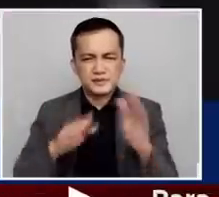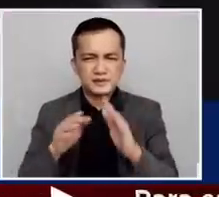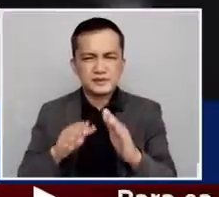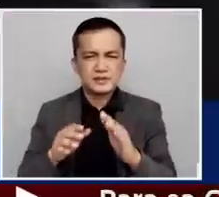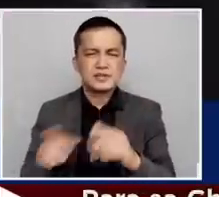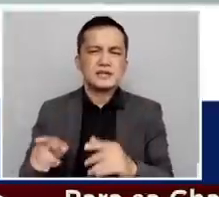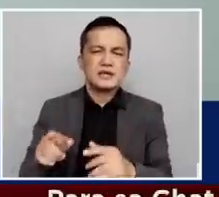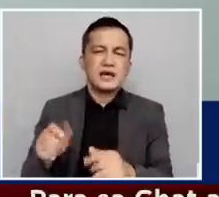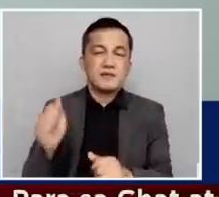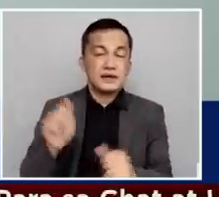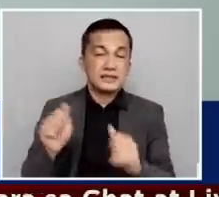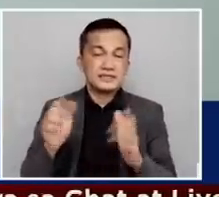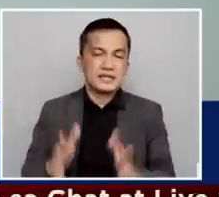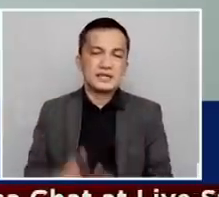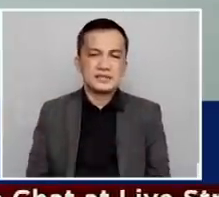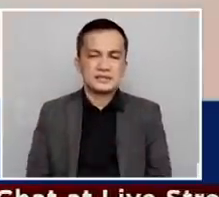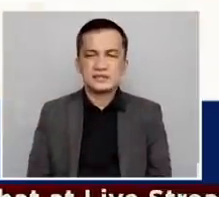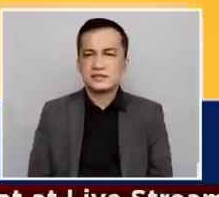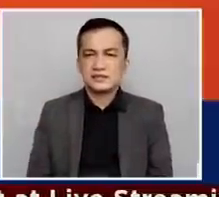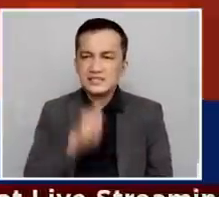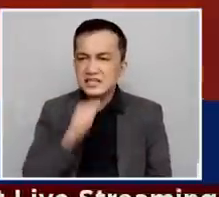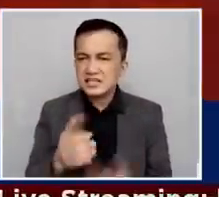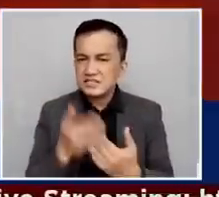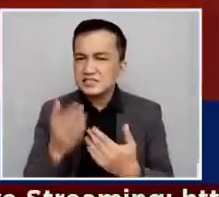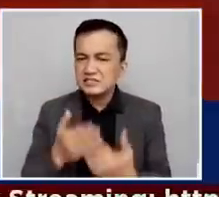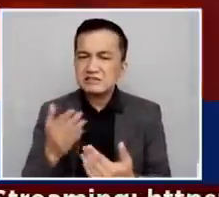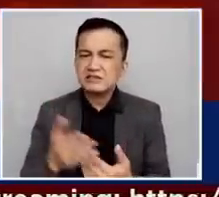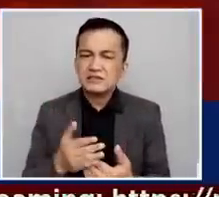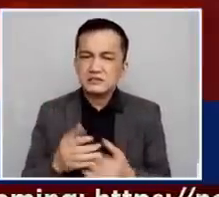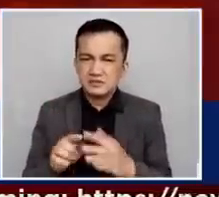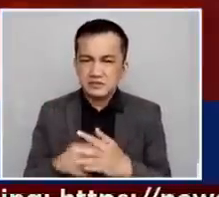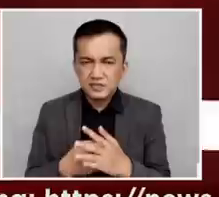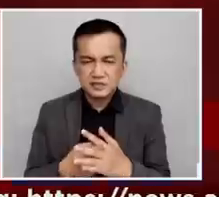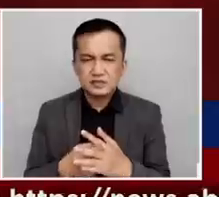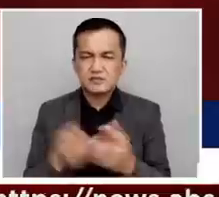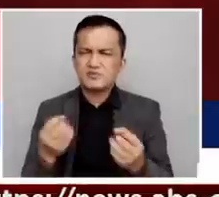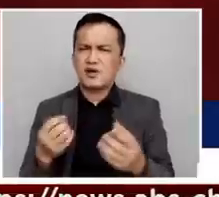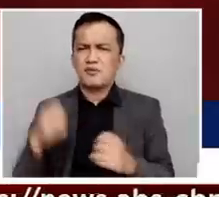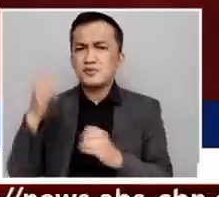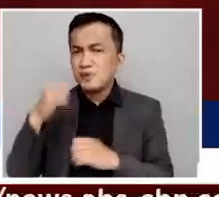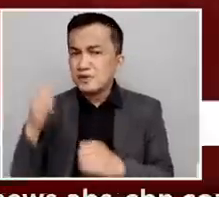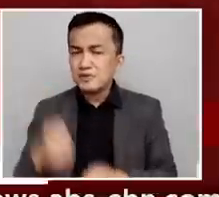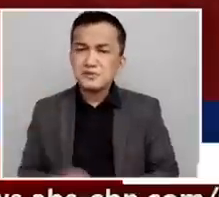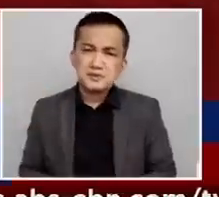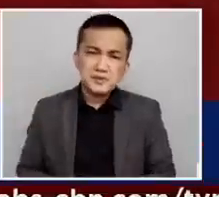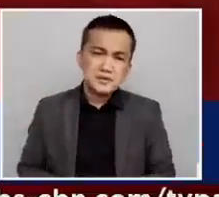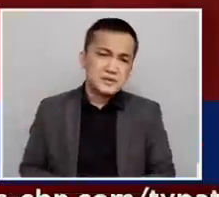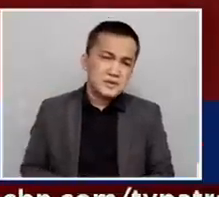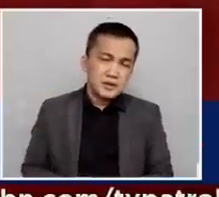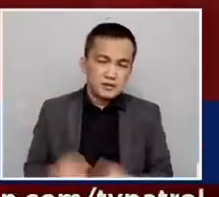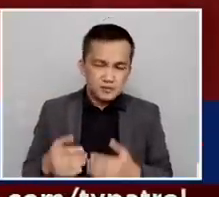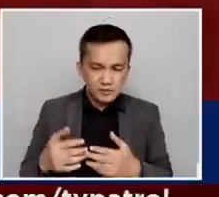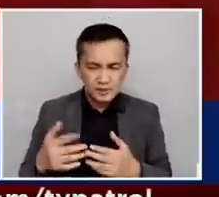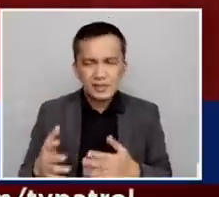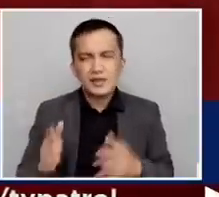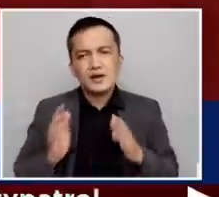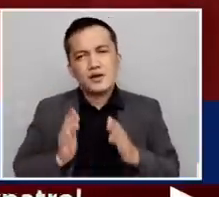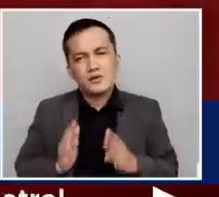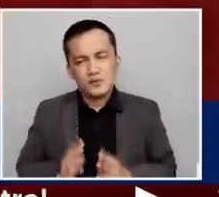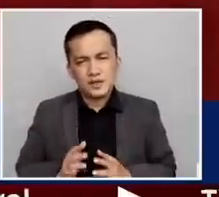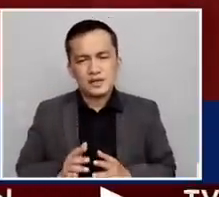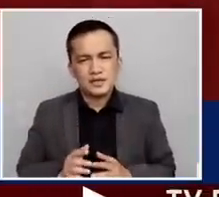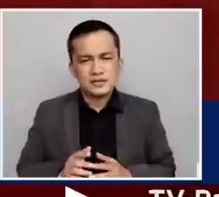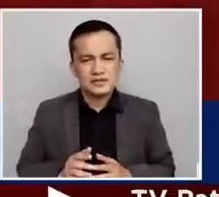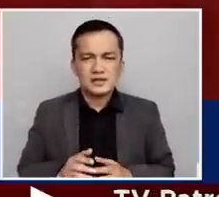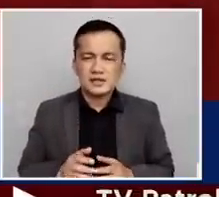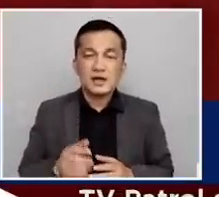easy, especially to start kasi syempre ang daming expectations, daming pressure. Pero after a while, you know, you get the hang of